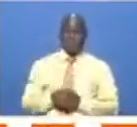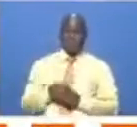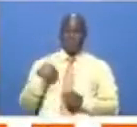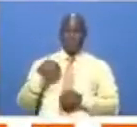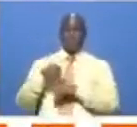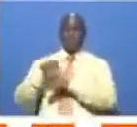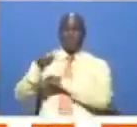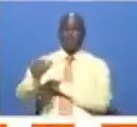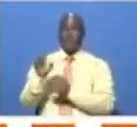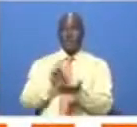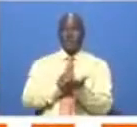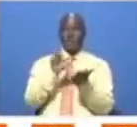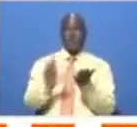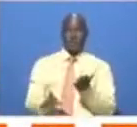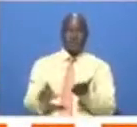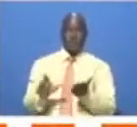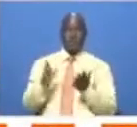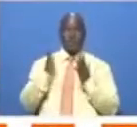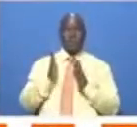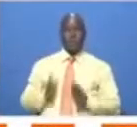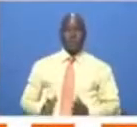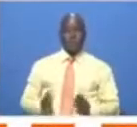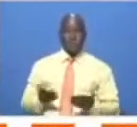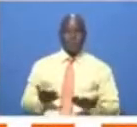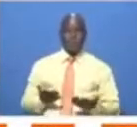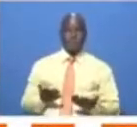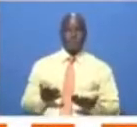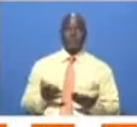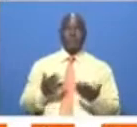Ilitumwa kwa daktari mwenye ambao